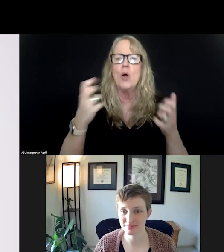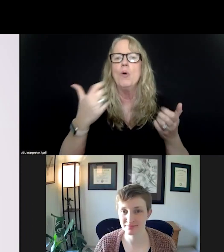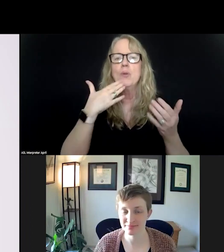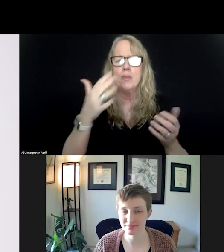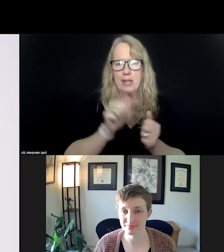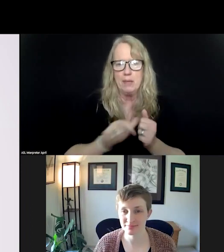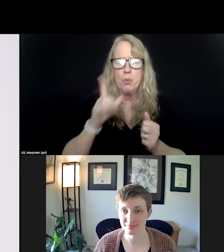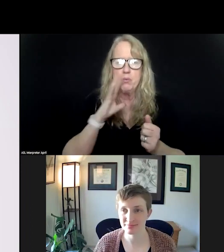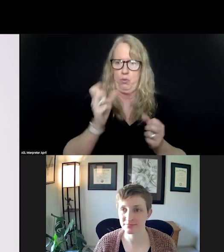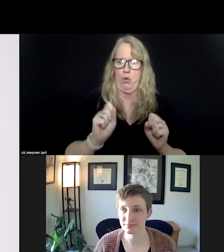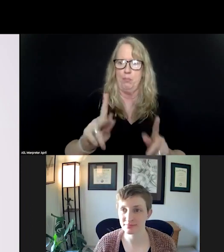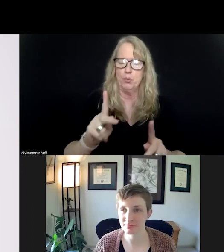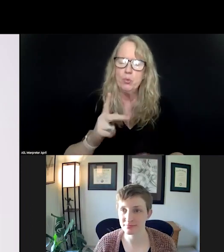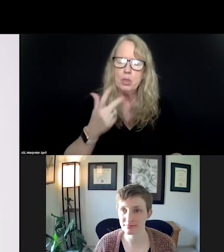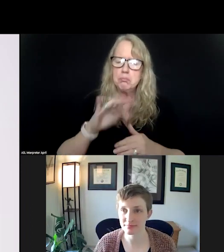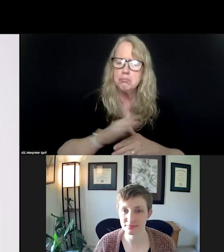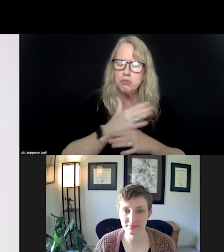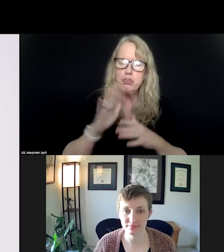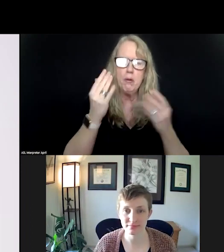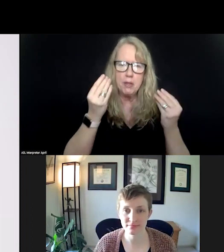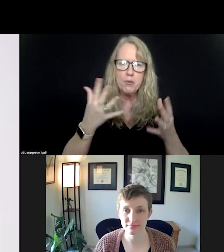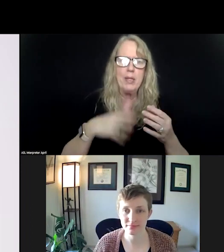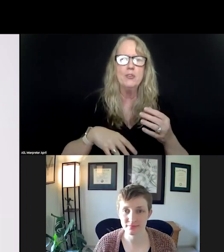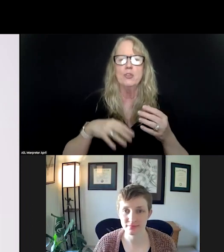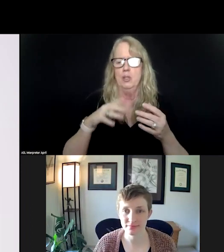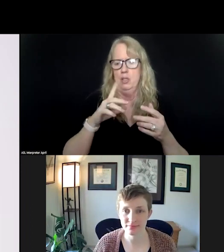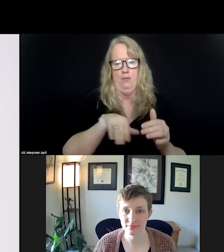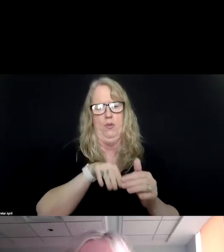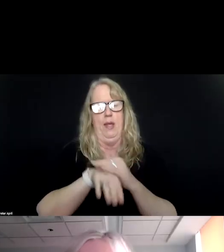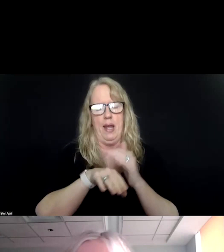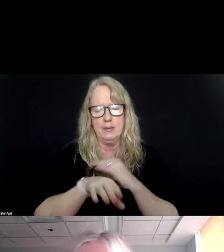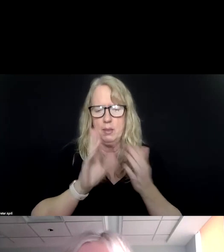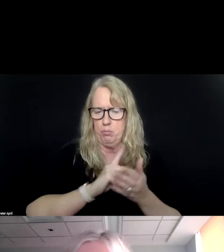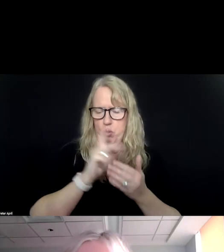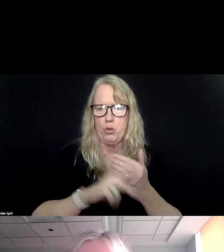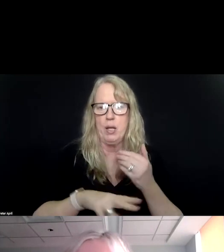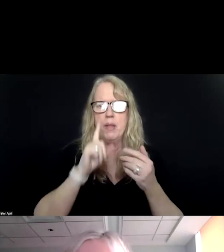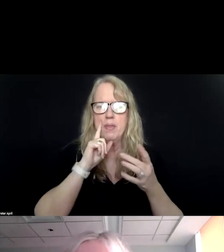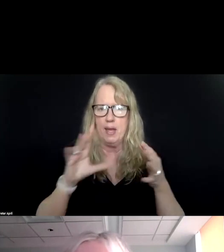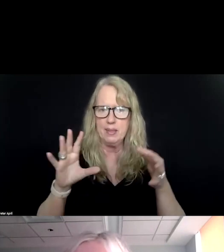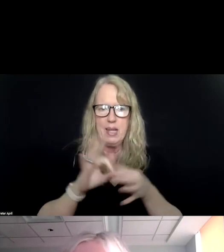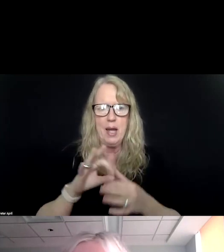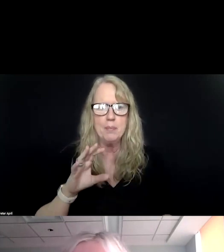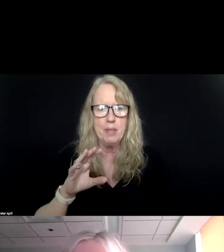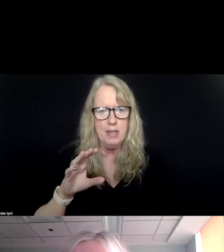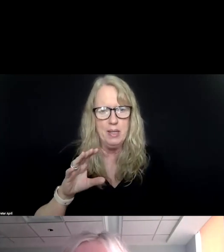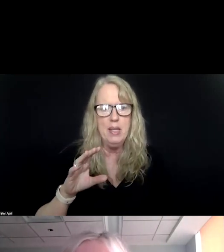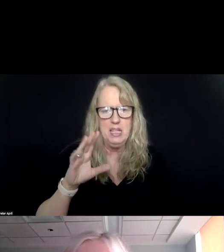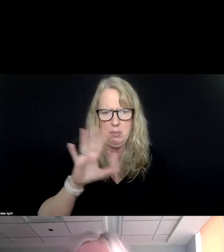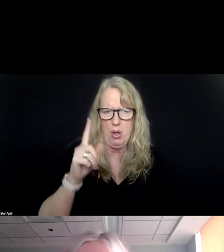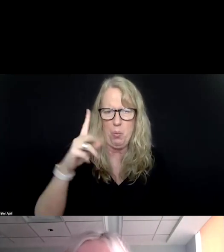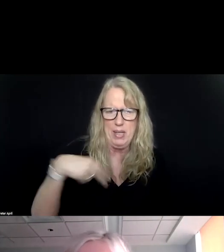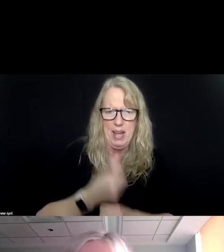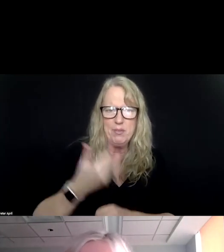for the opportunity to share some information about an access program that Connecticut DEMAS implemented about 1.5 years